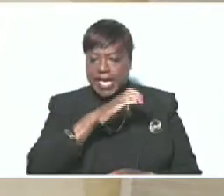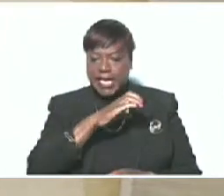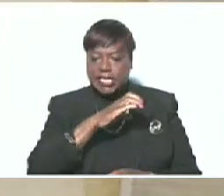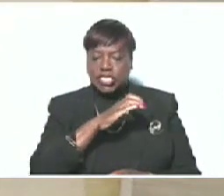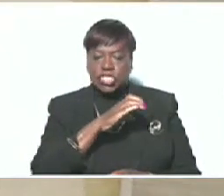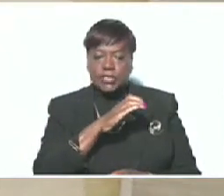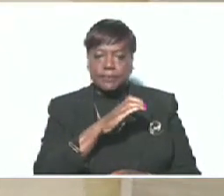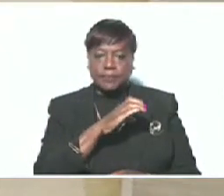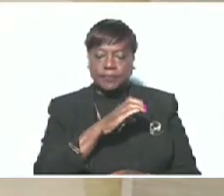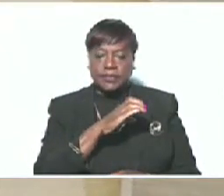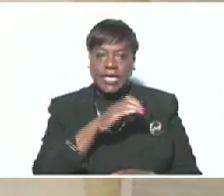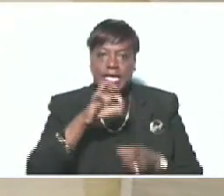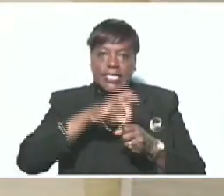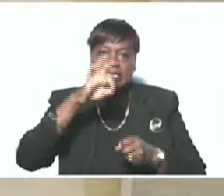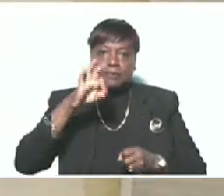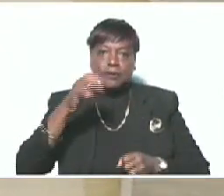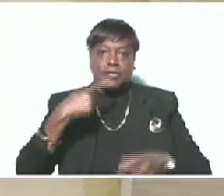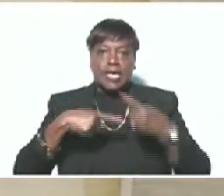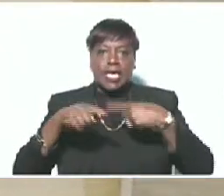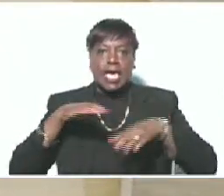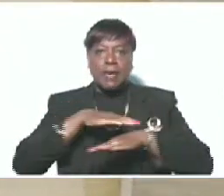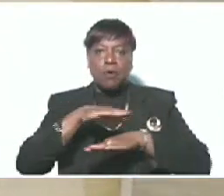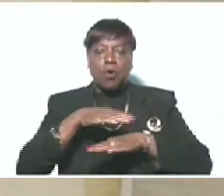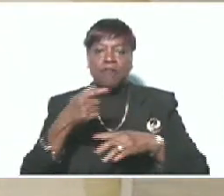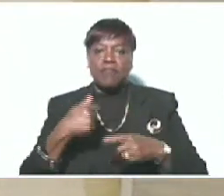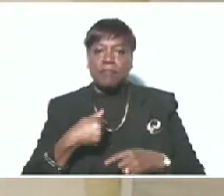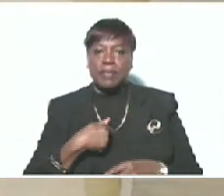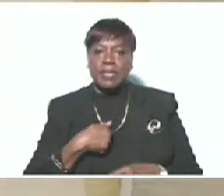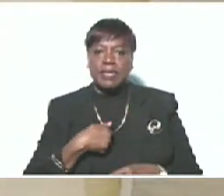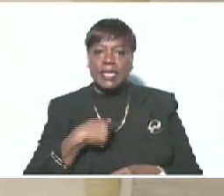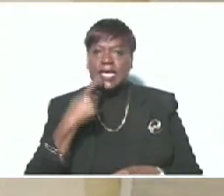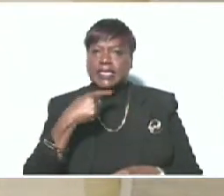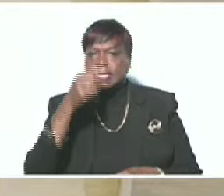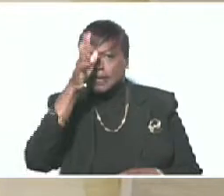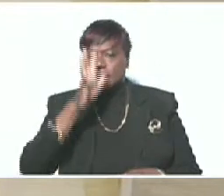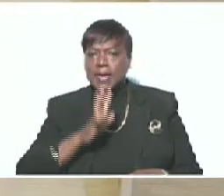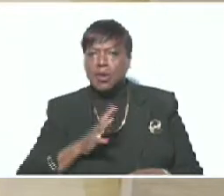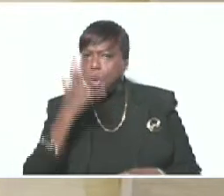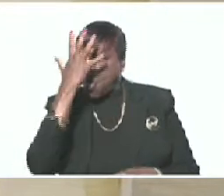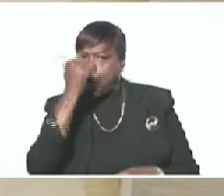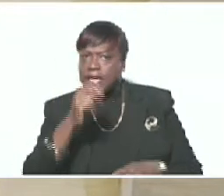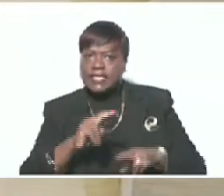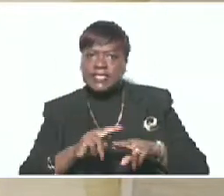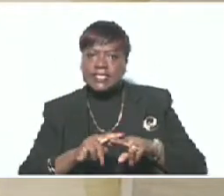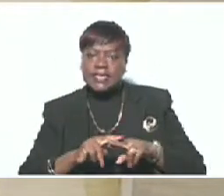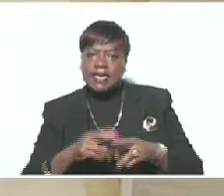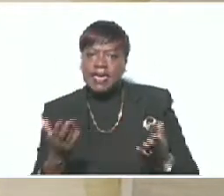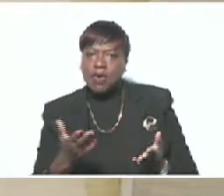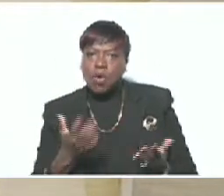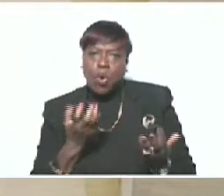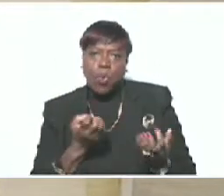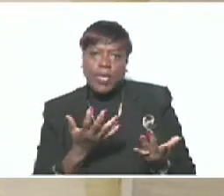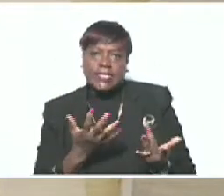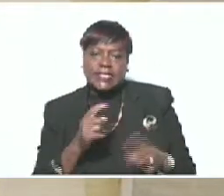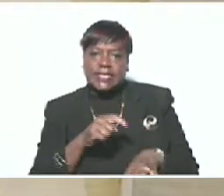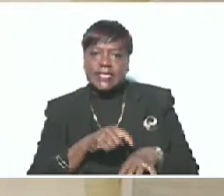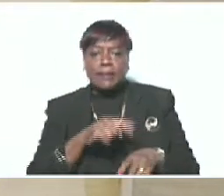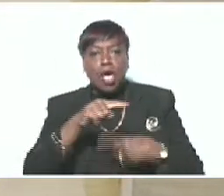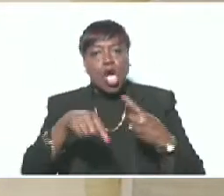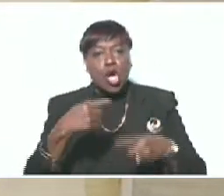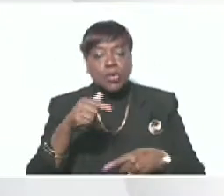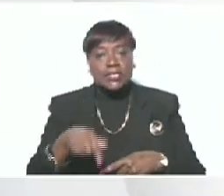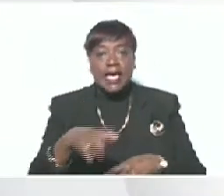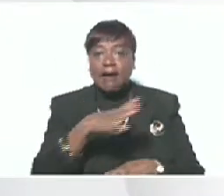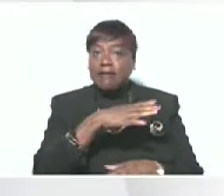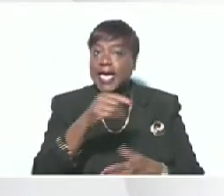like a strange spirit came over me, you know. Say, man, look, why are you sitting down here wasting time? Go down and check, get checked. It don't